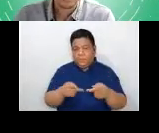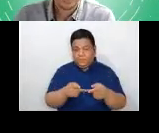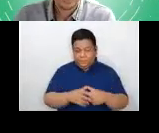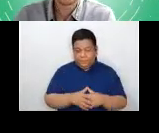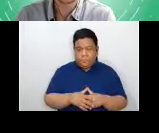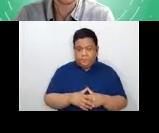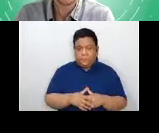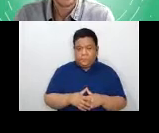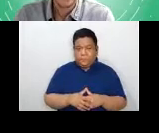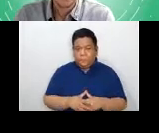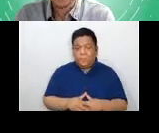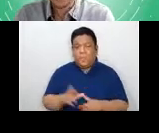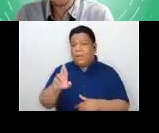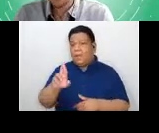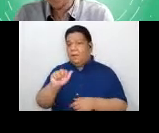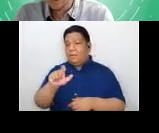Ratatouille.